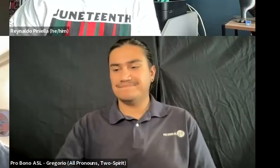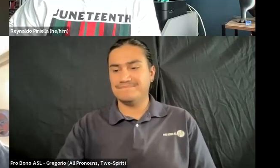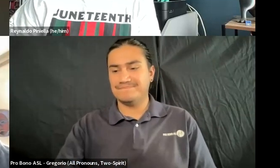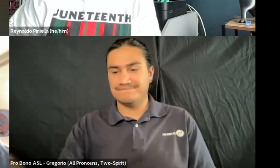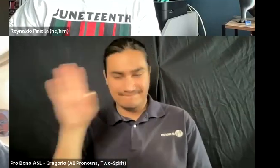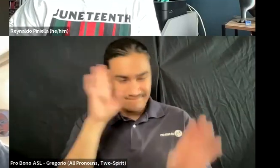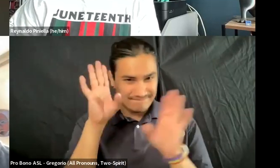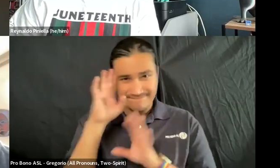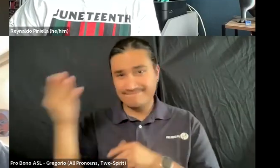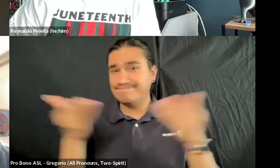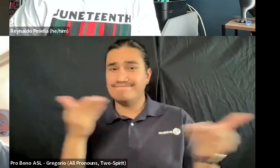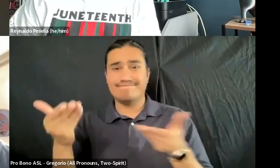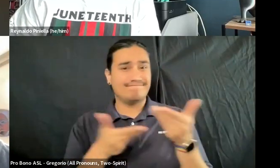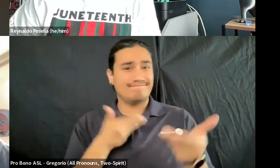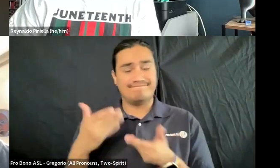Hello, and welcome.